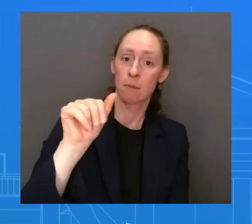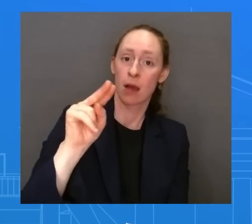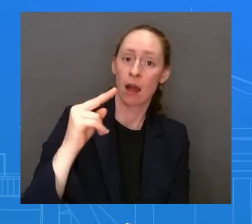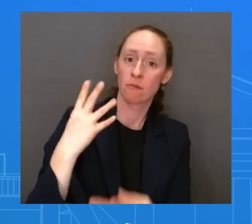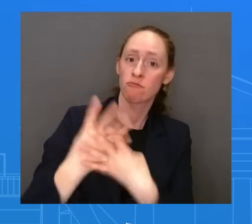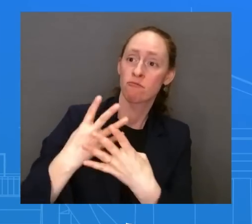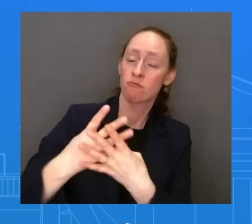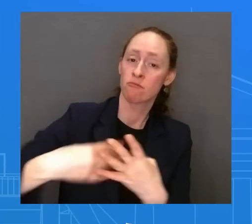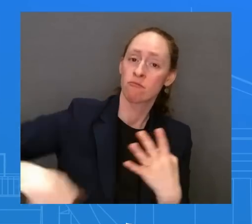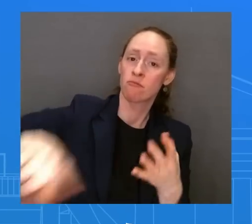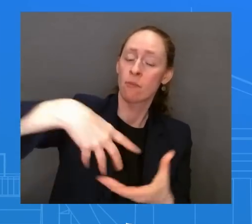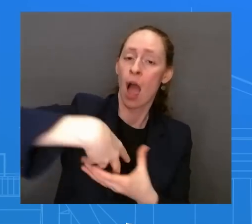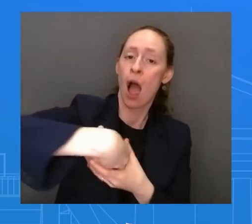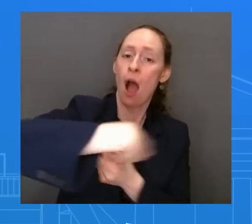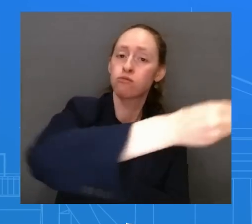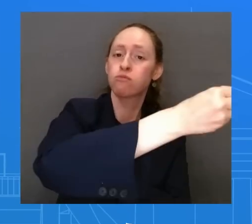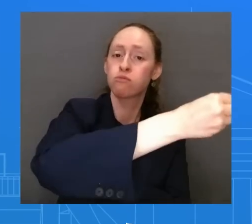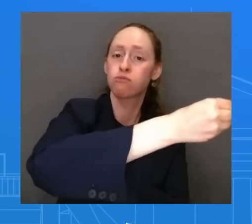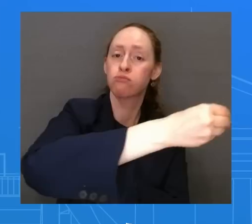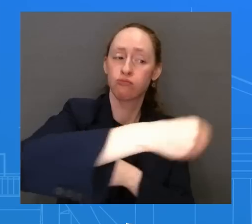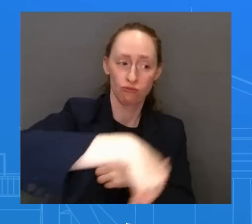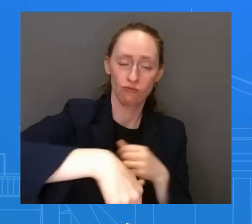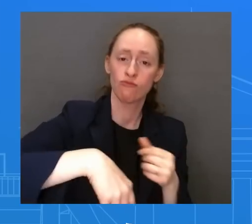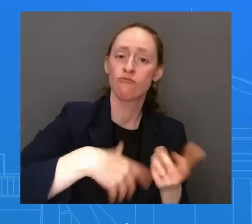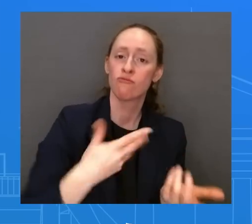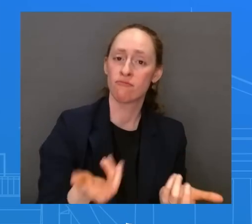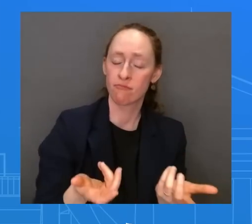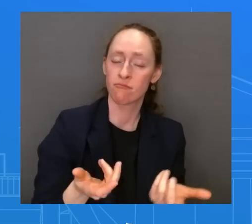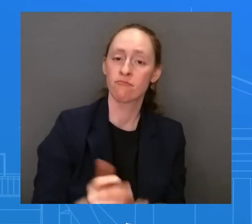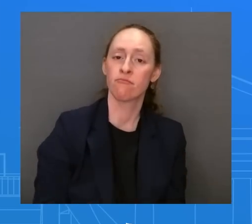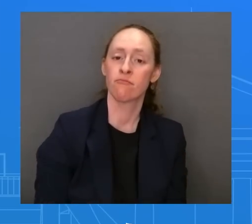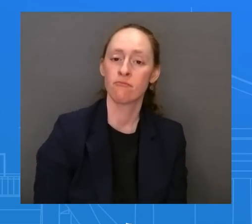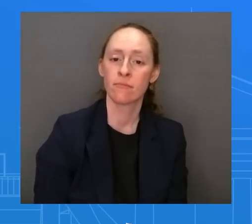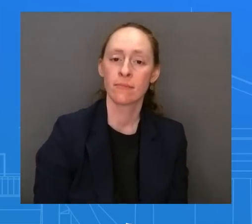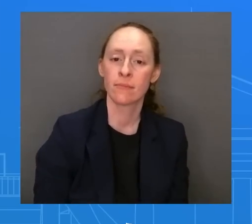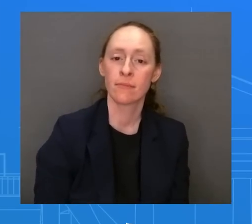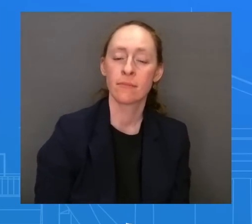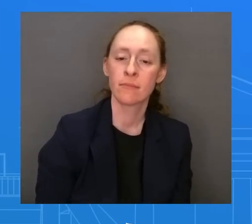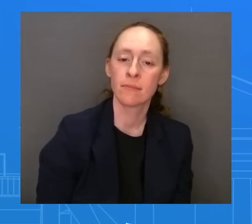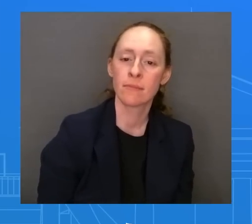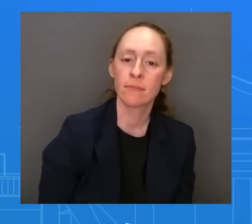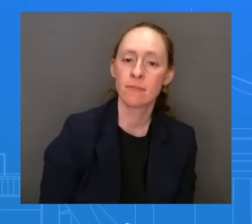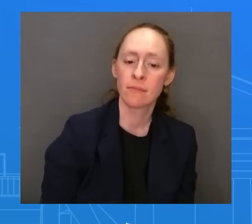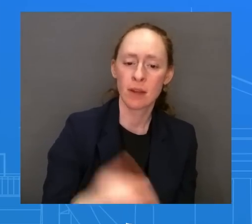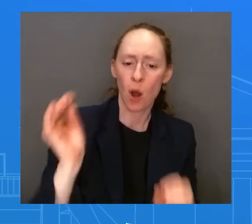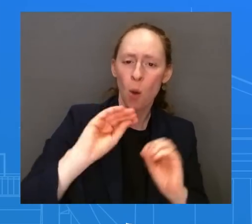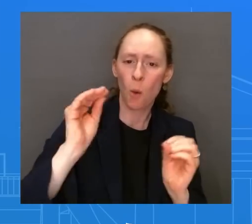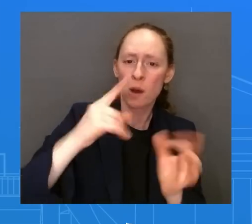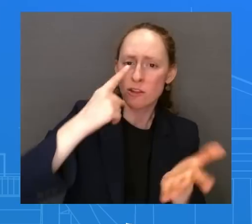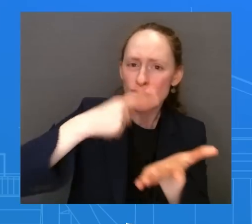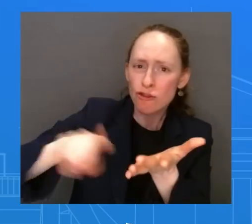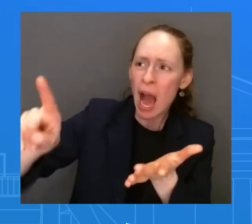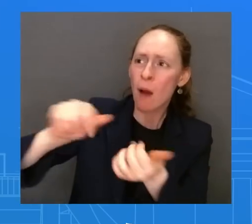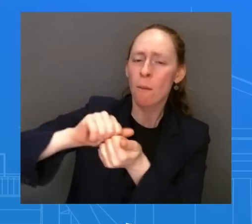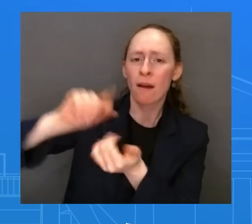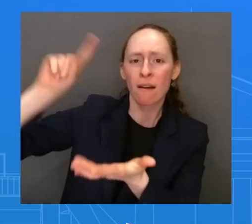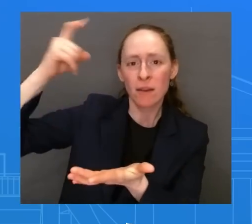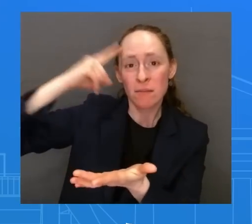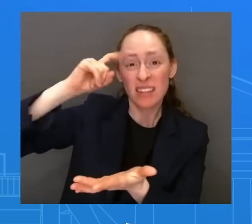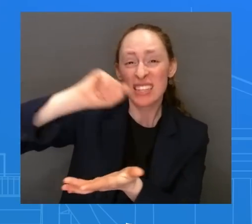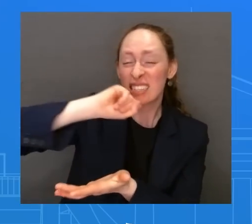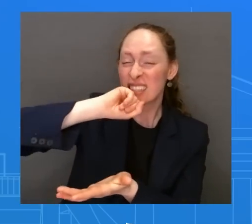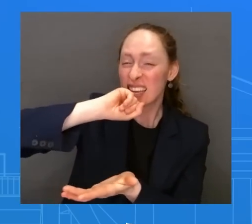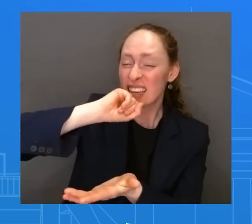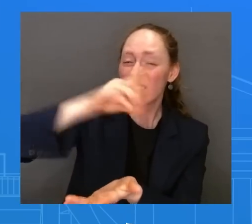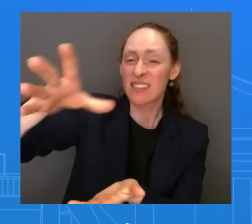without consultation with the ghani government he negotiated the Doha agreement with the Taliban without the gunny